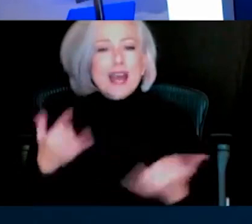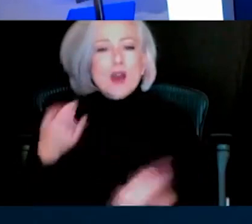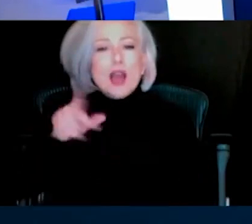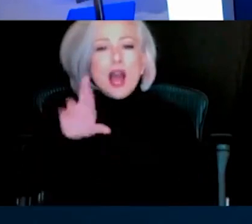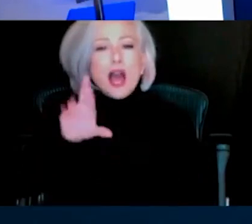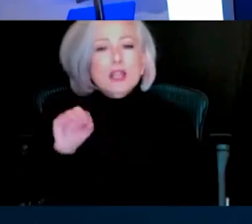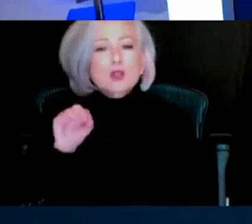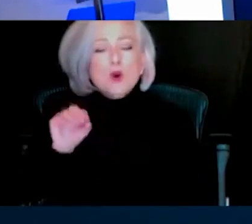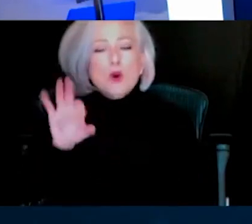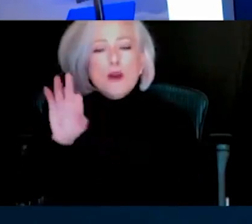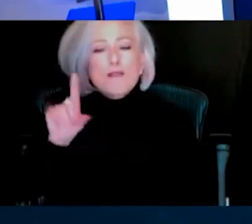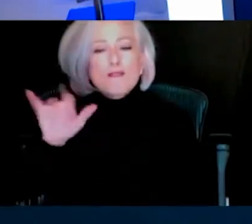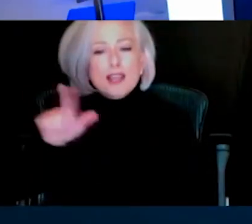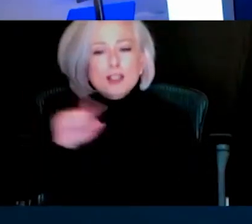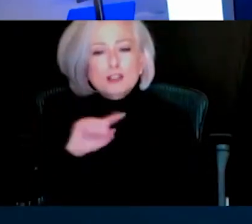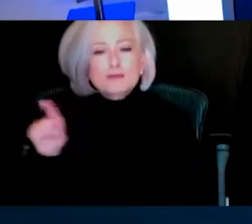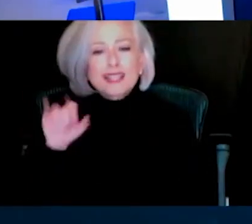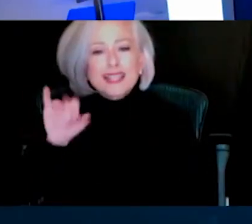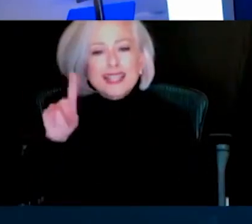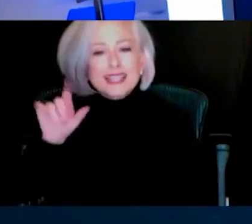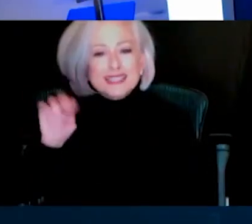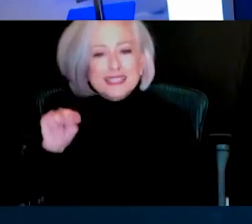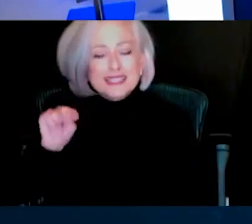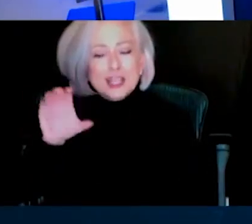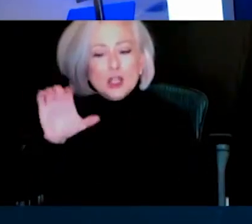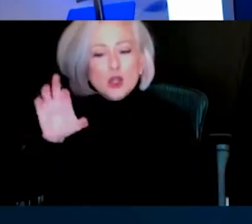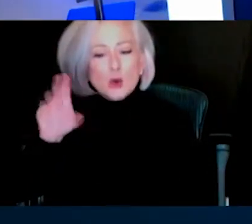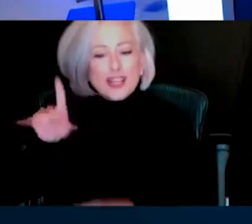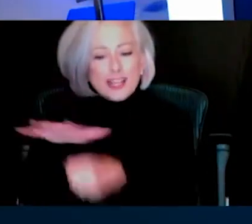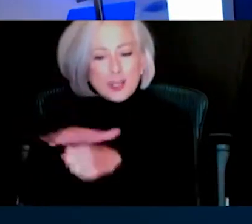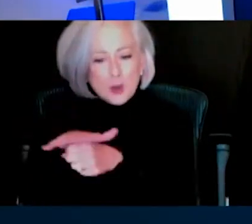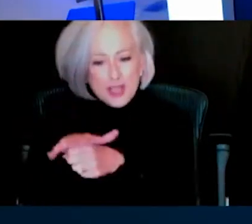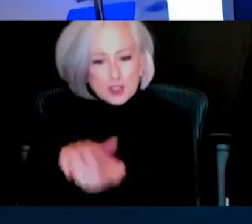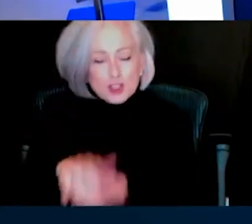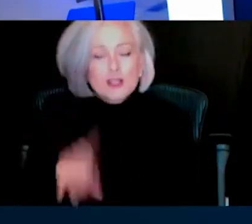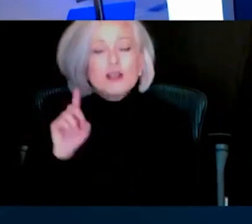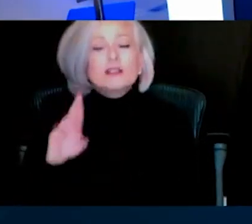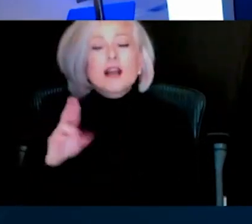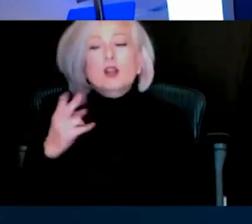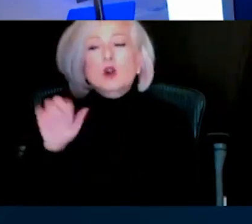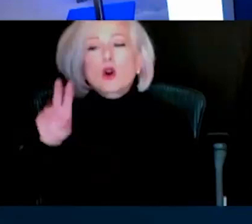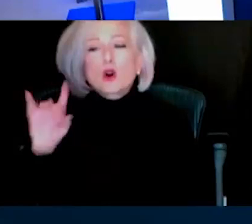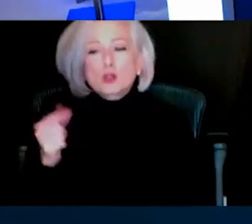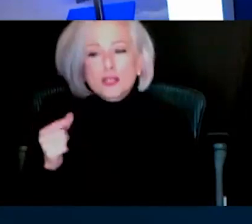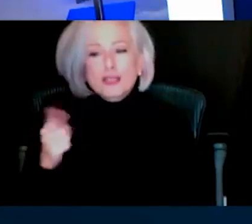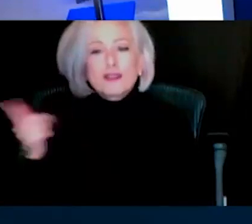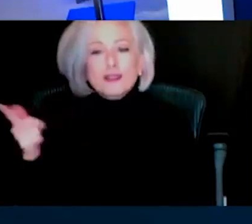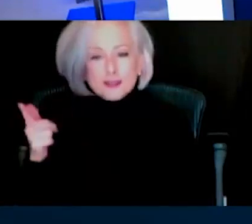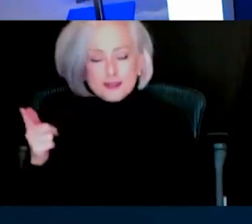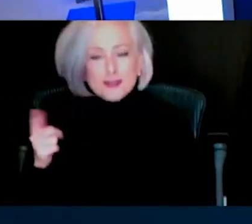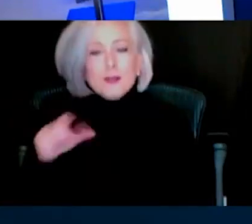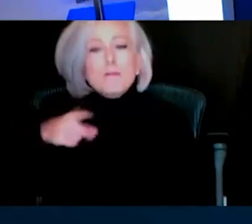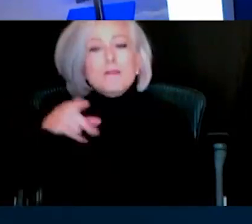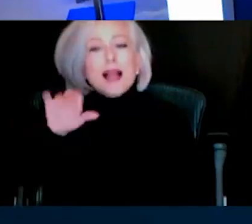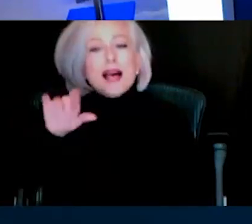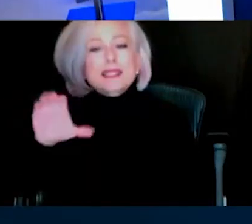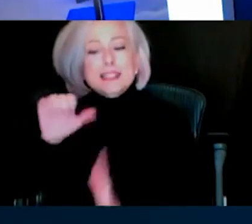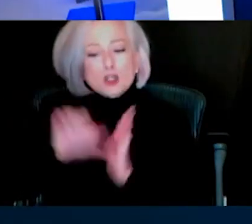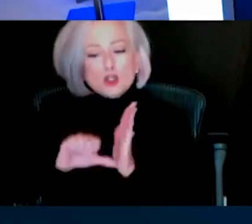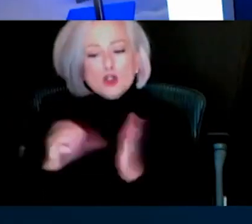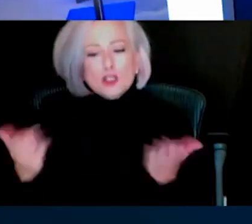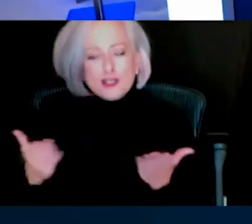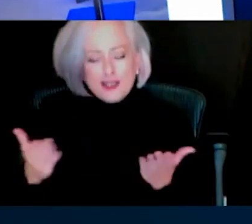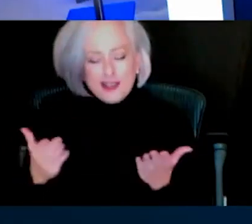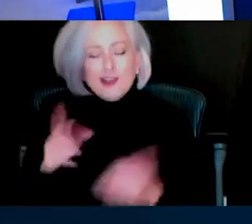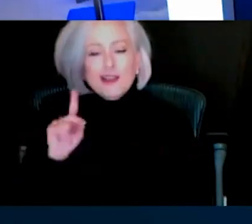at our Indian Creek location. Dr. Holding is a plastic surgeon here with the health system. And I just want to talk a little bit about, first of